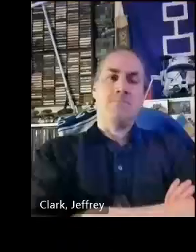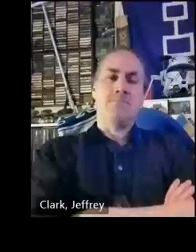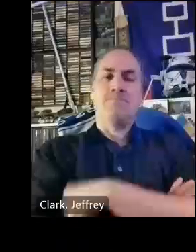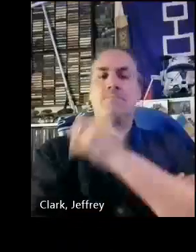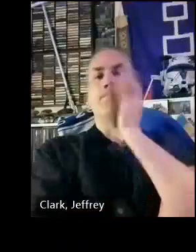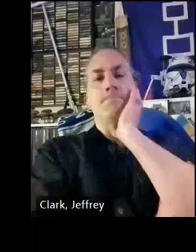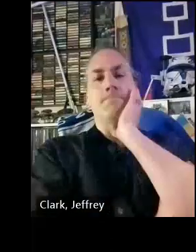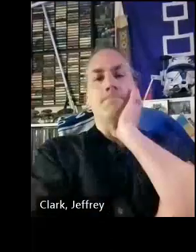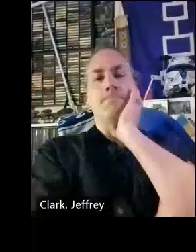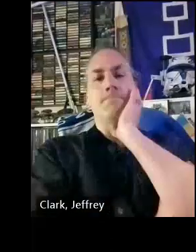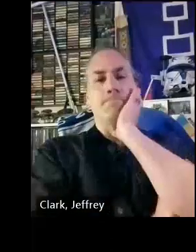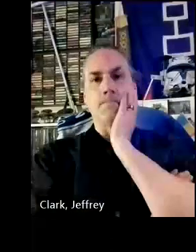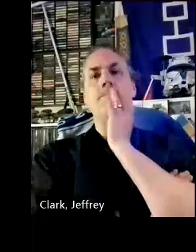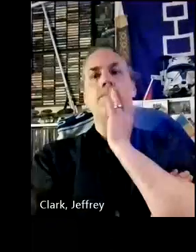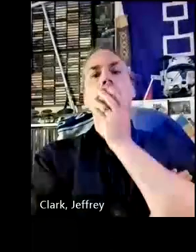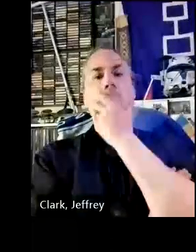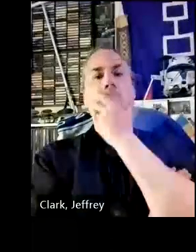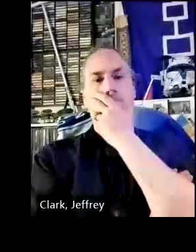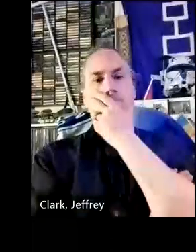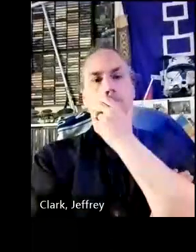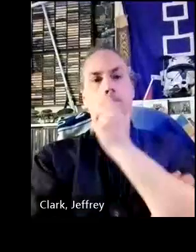on the floor. Trustee Benjamin,